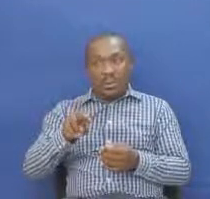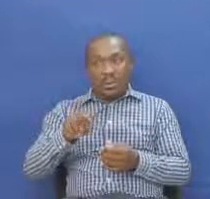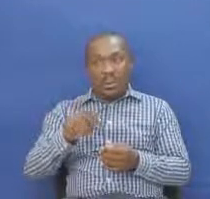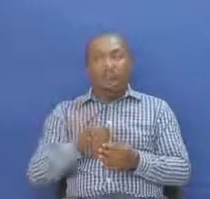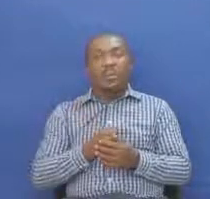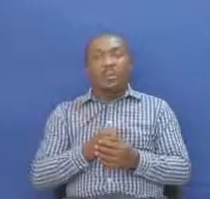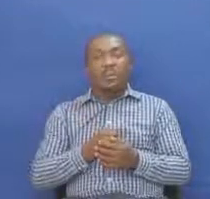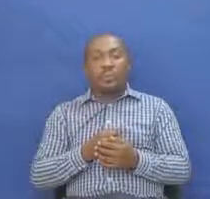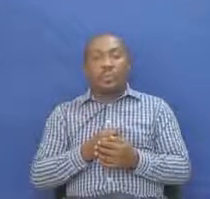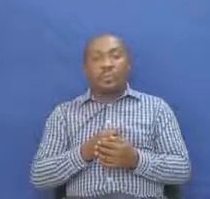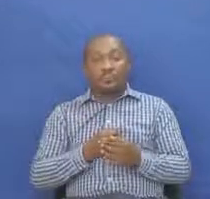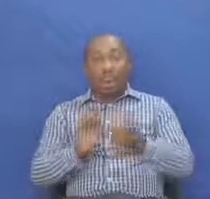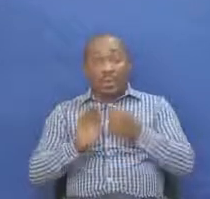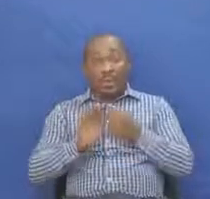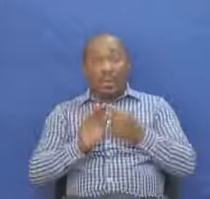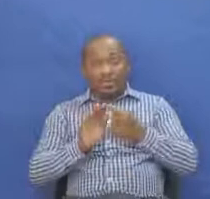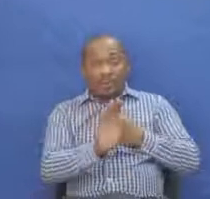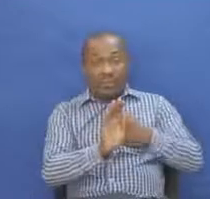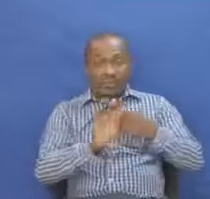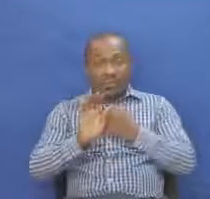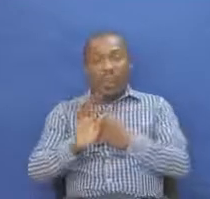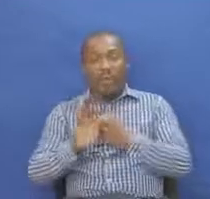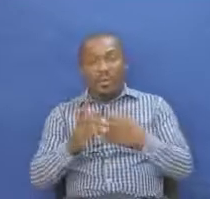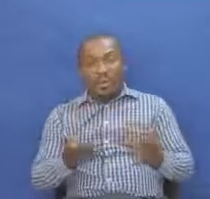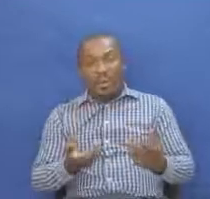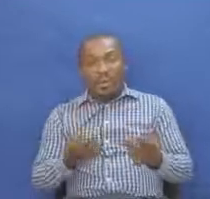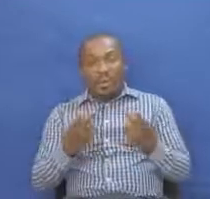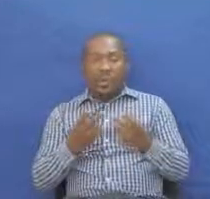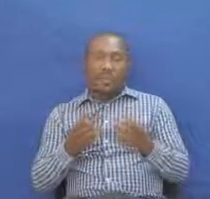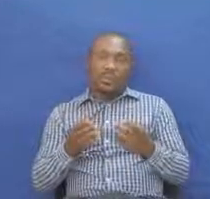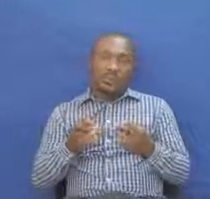We have also in plants there is guard cells.